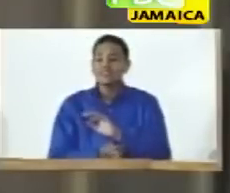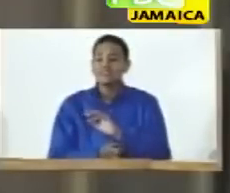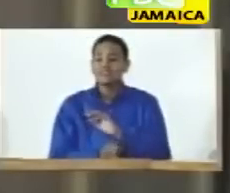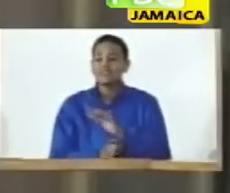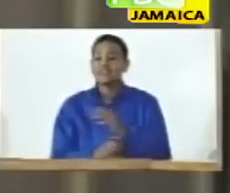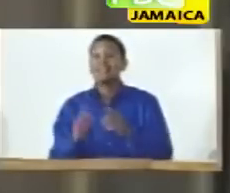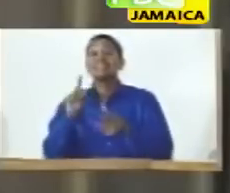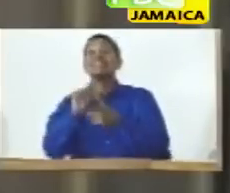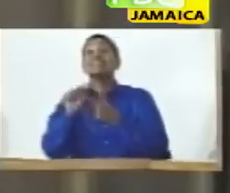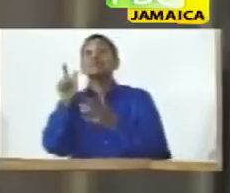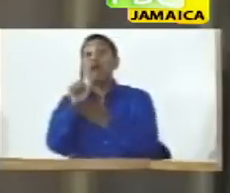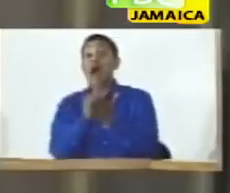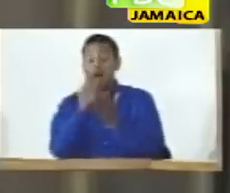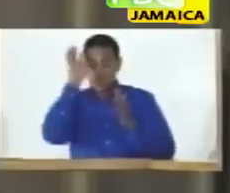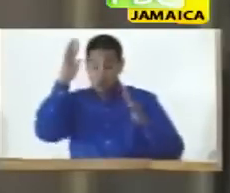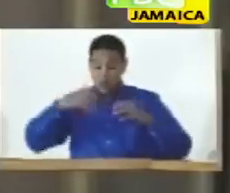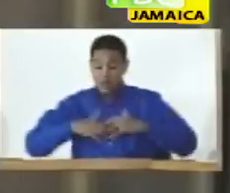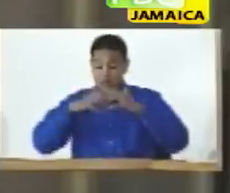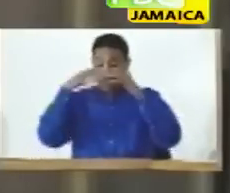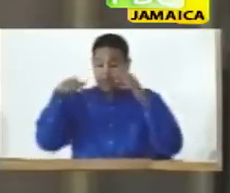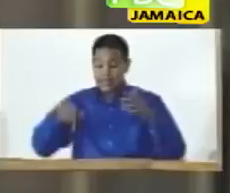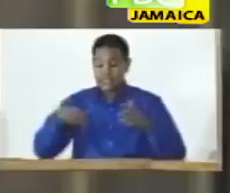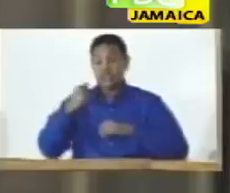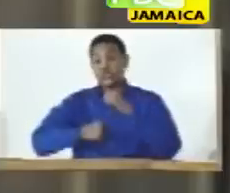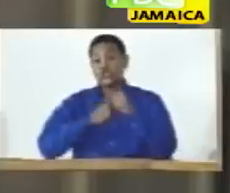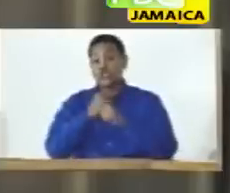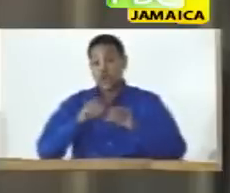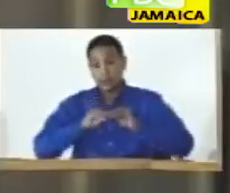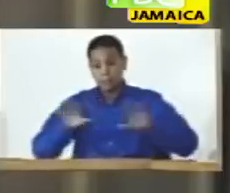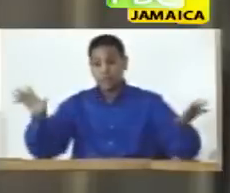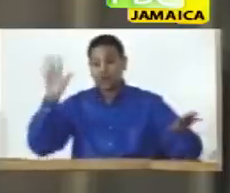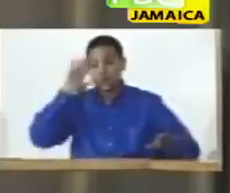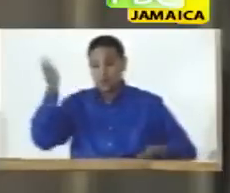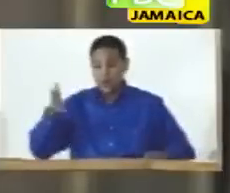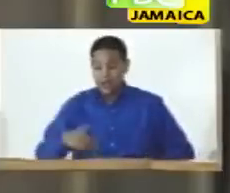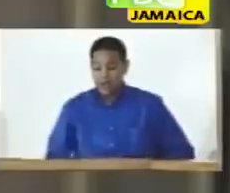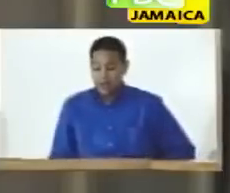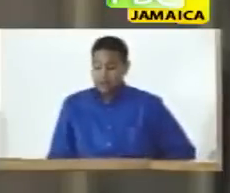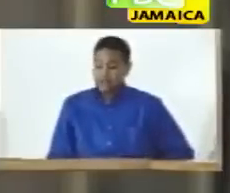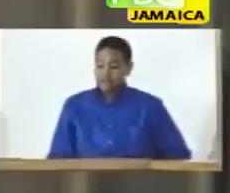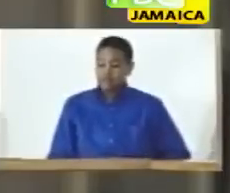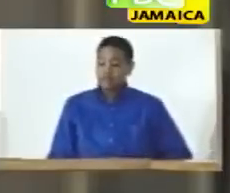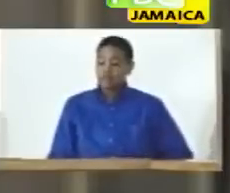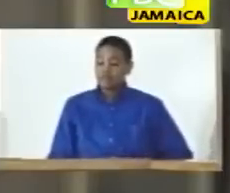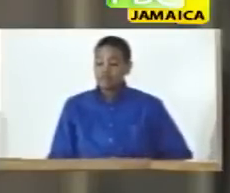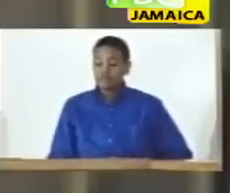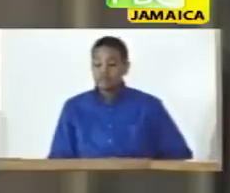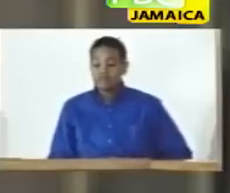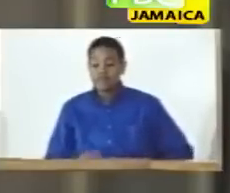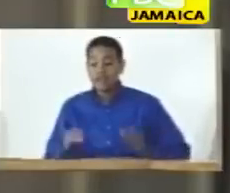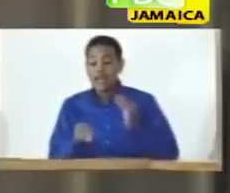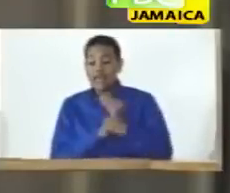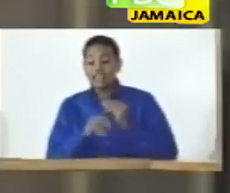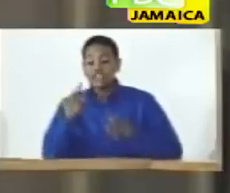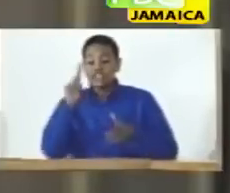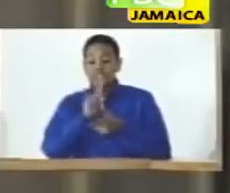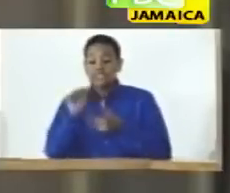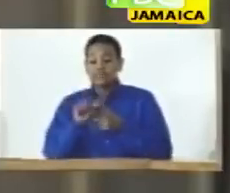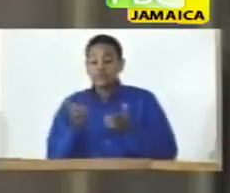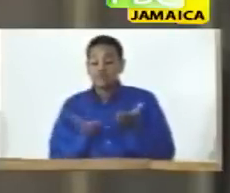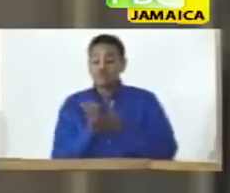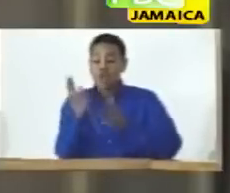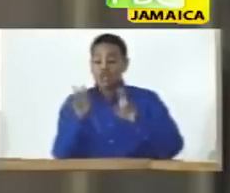Act will come into effect in the coming year. Additionally, the Disabilities Rights